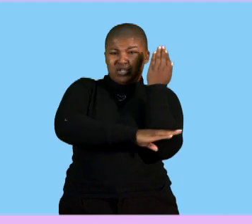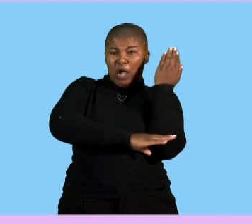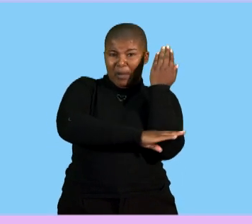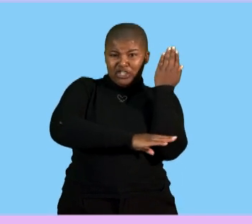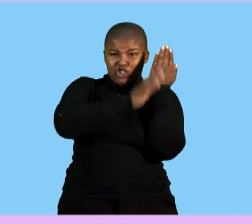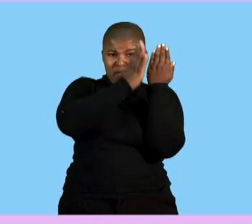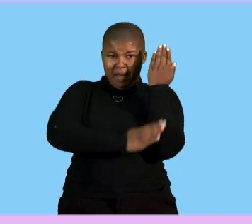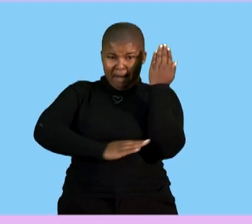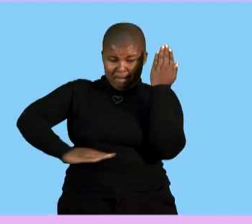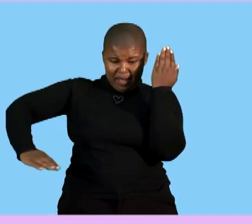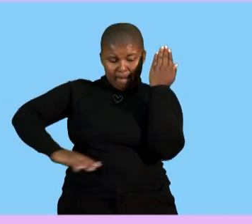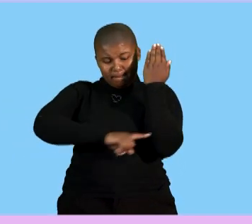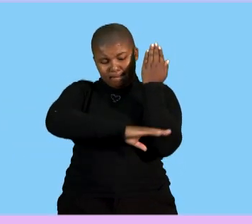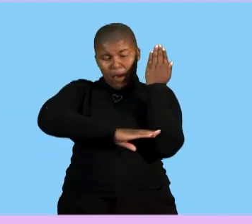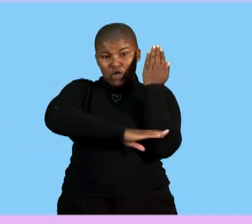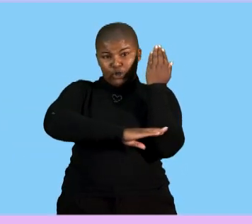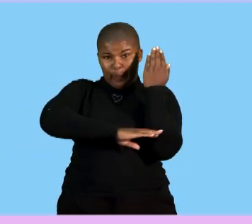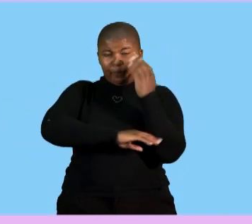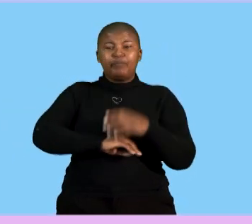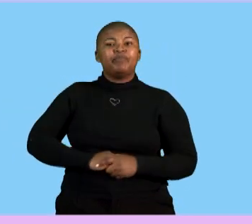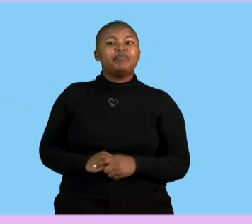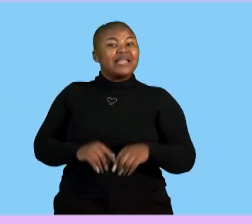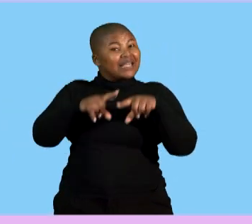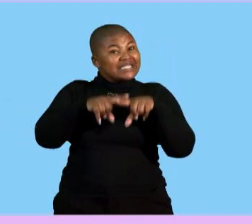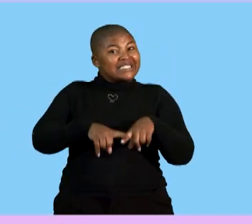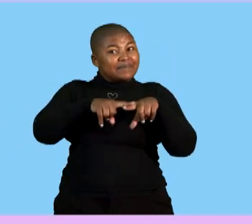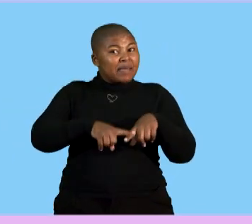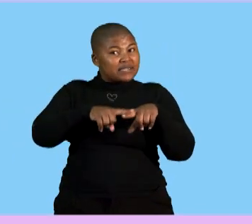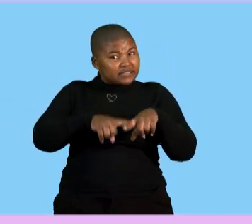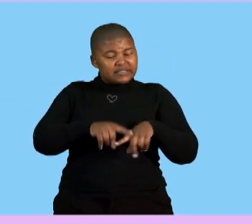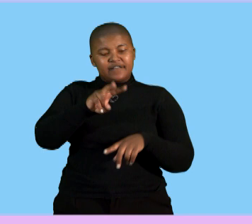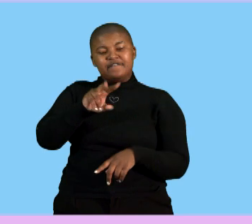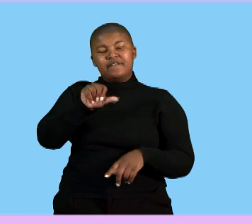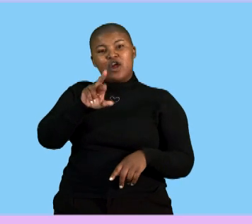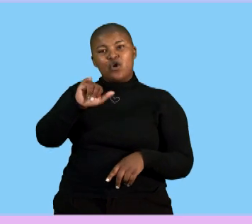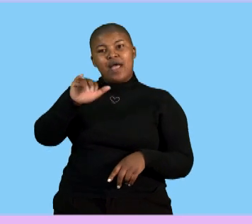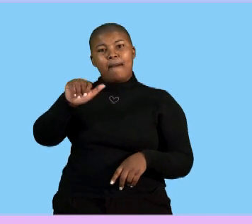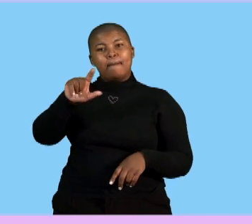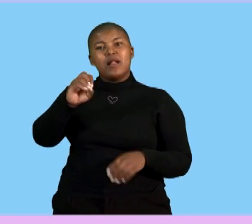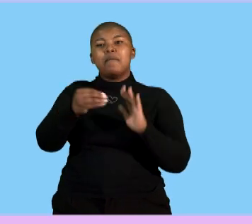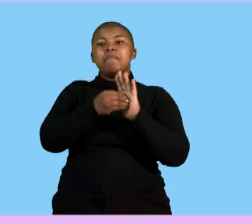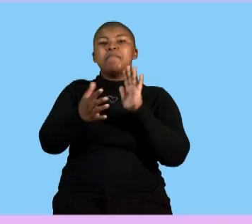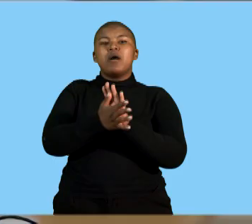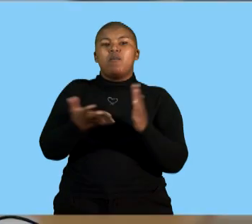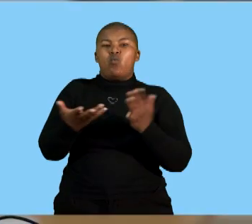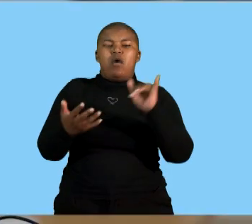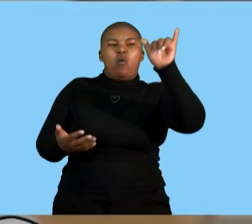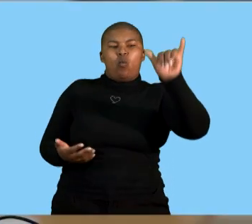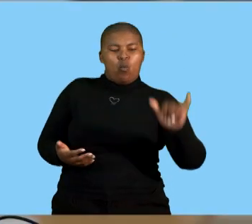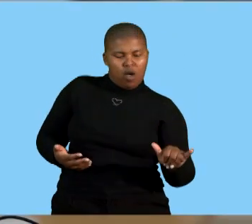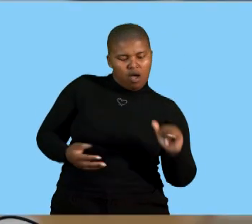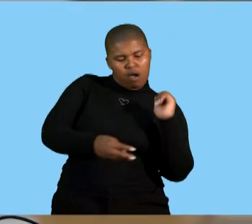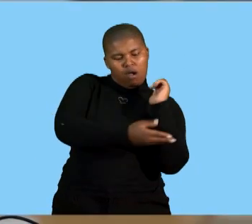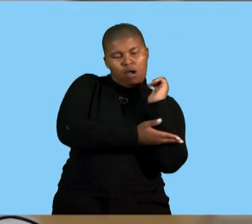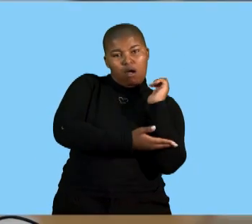on the plane, and the dependent variable is represented on the y-axis. Let's